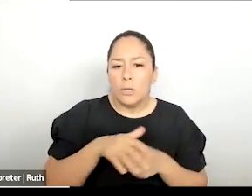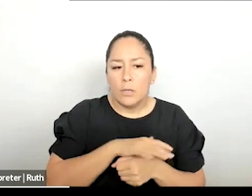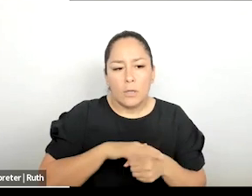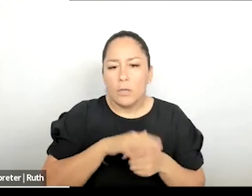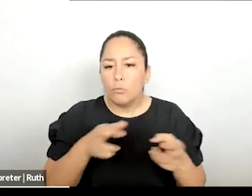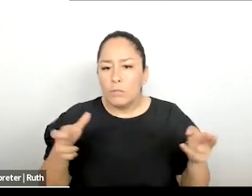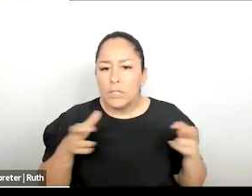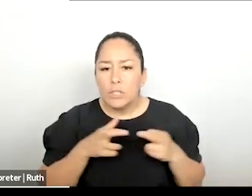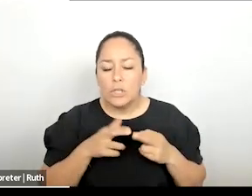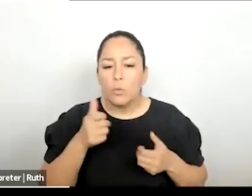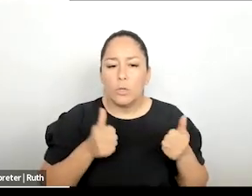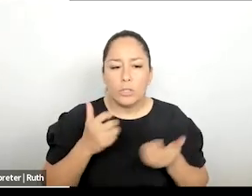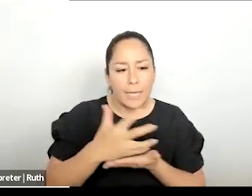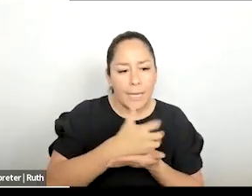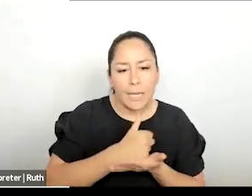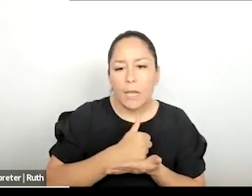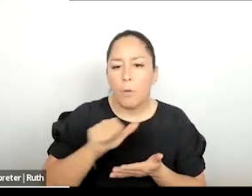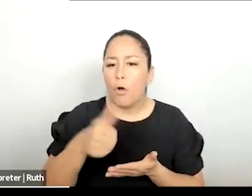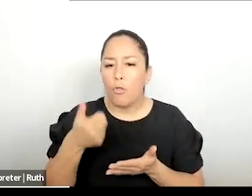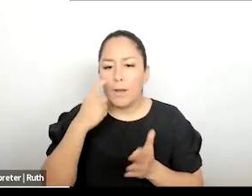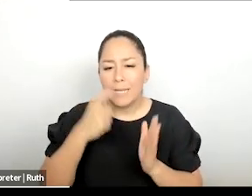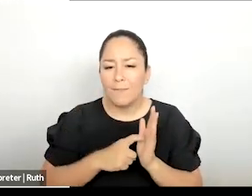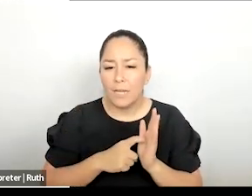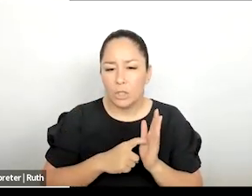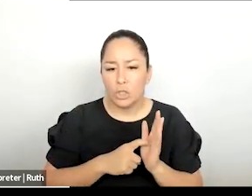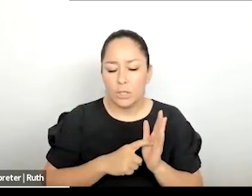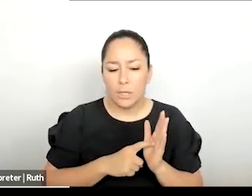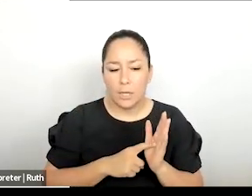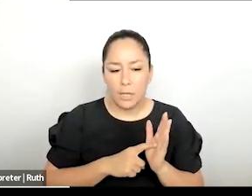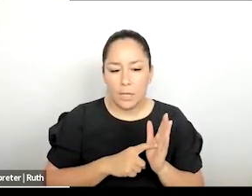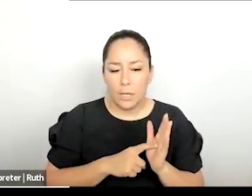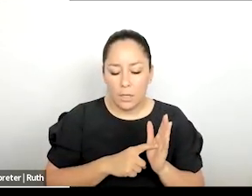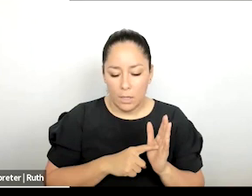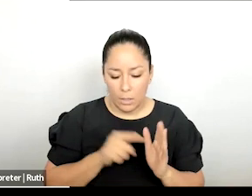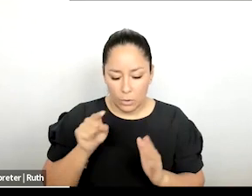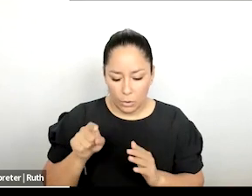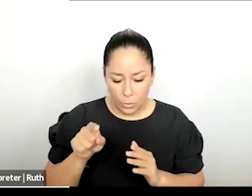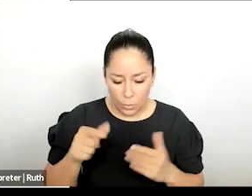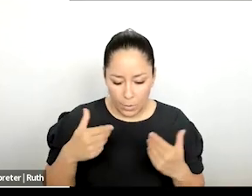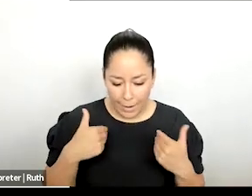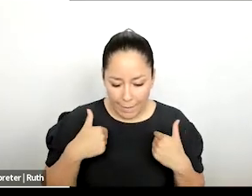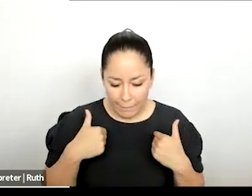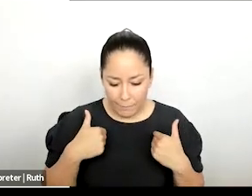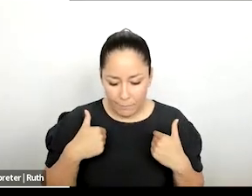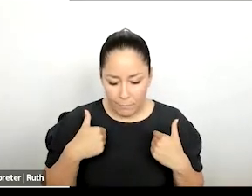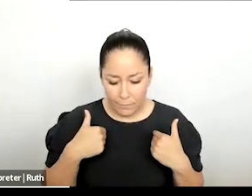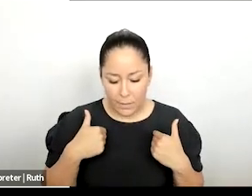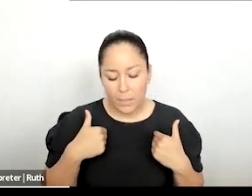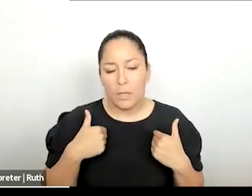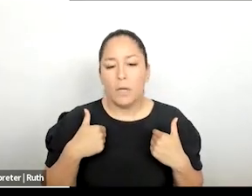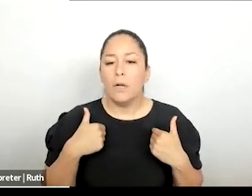community is by income or some other identification marker. You have, and really thinking